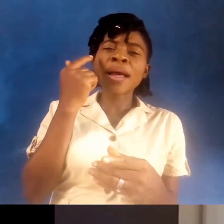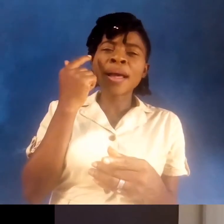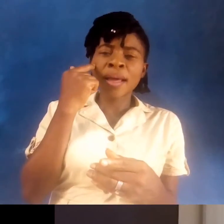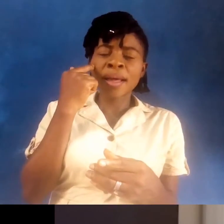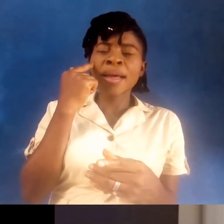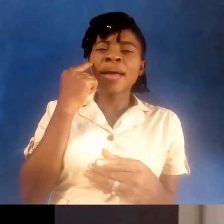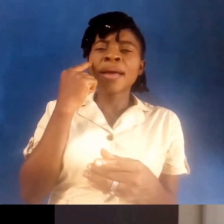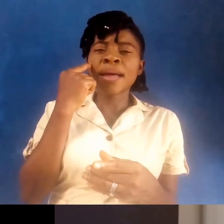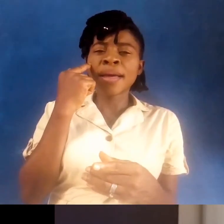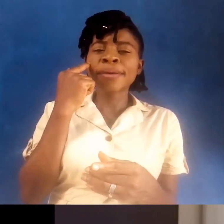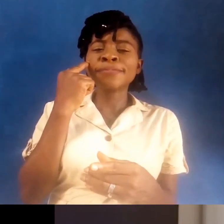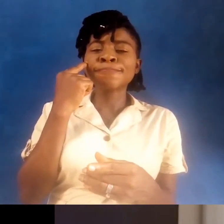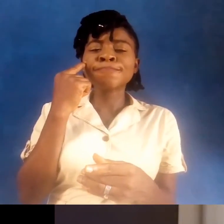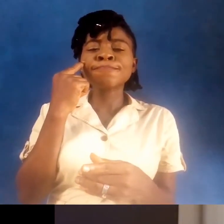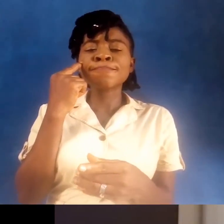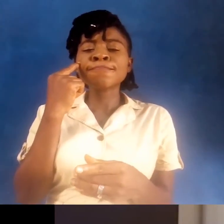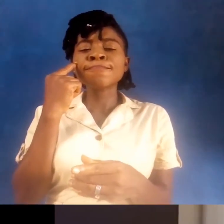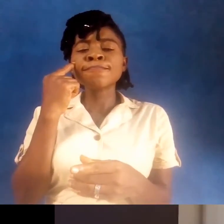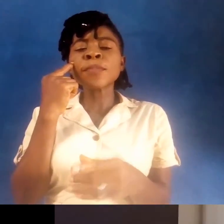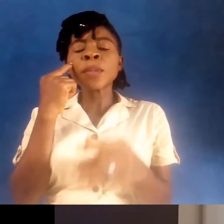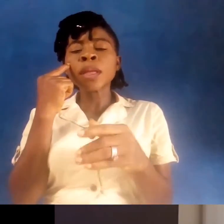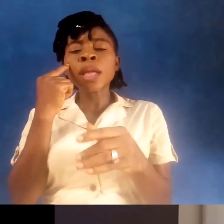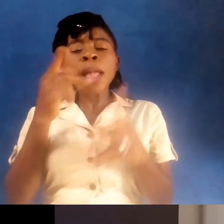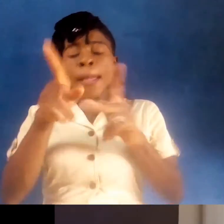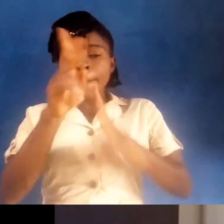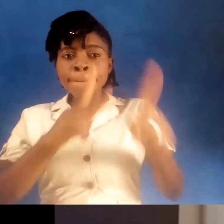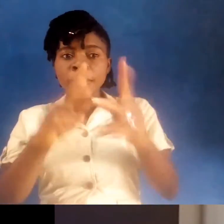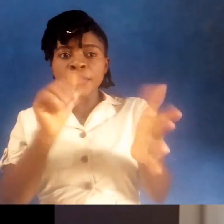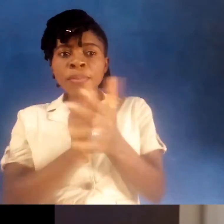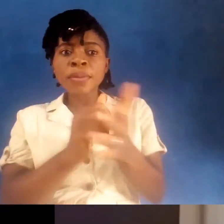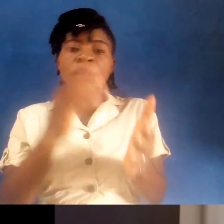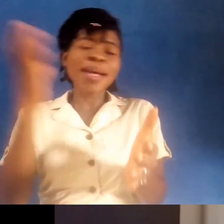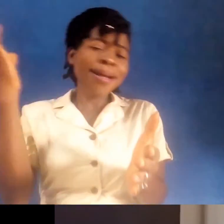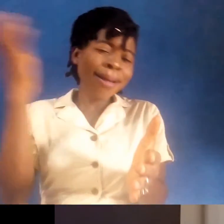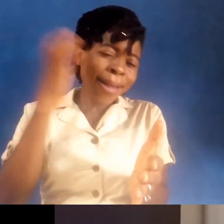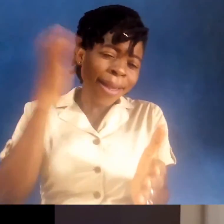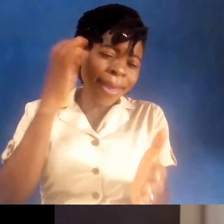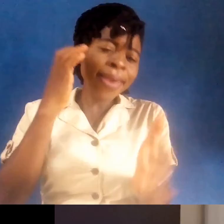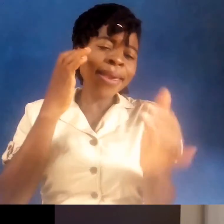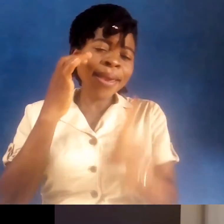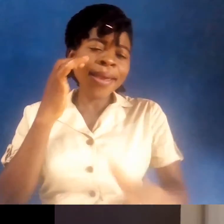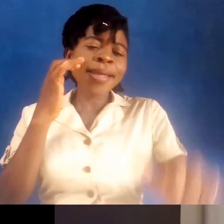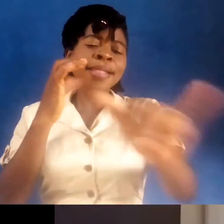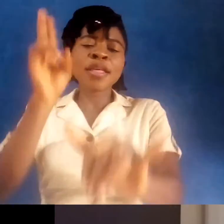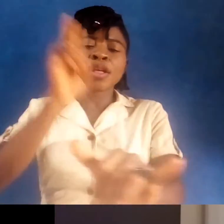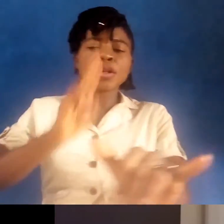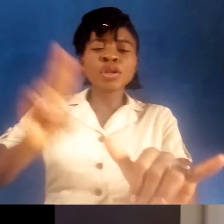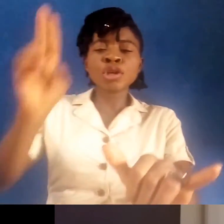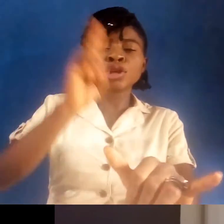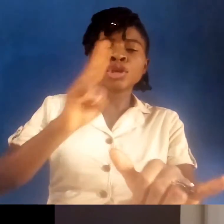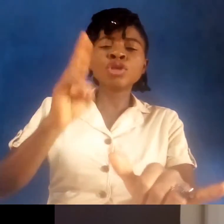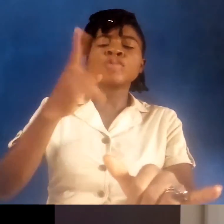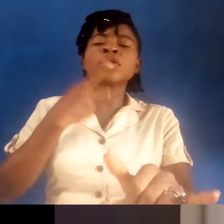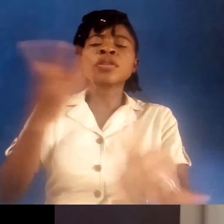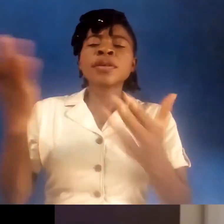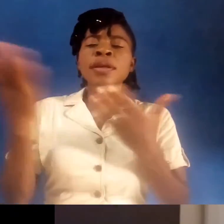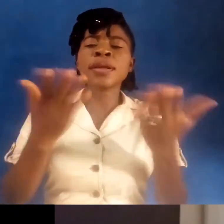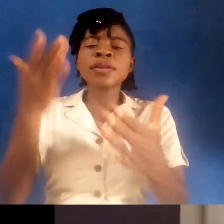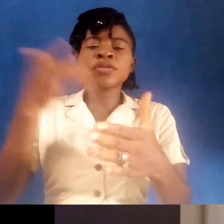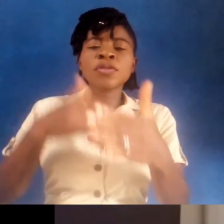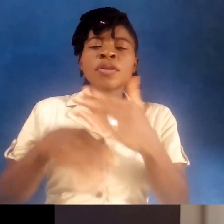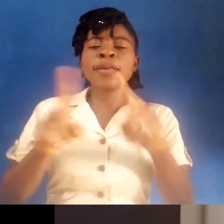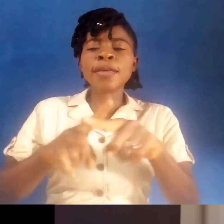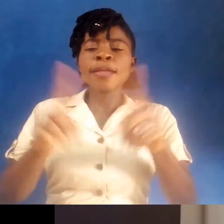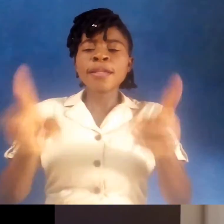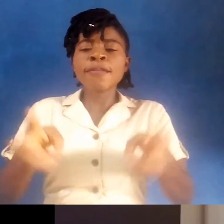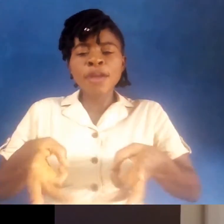system. Those that speak also have different ways they use gestures. One